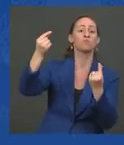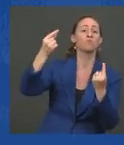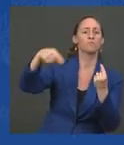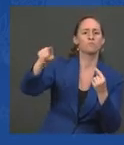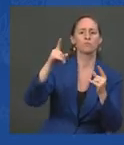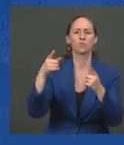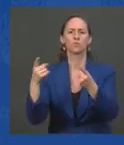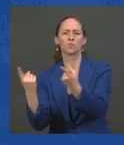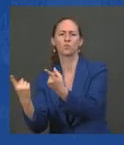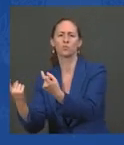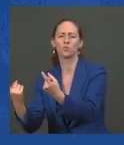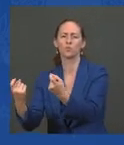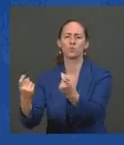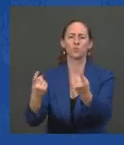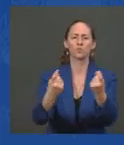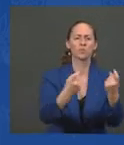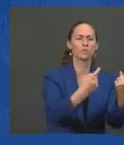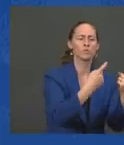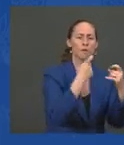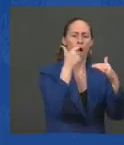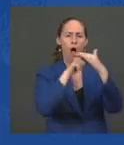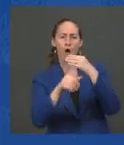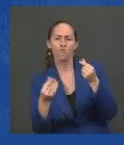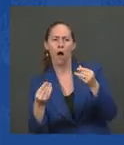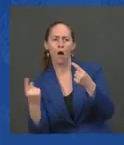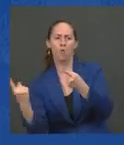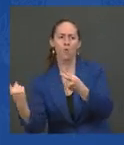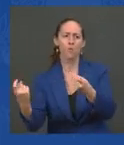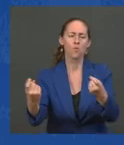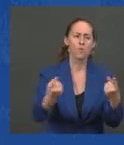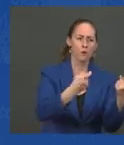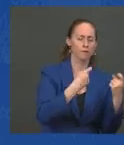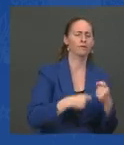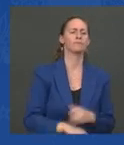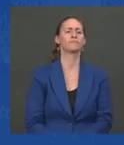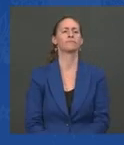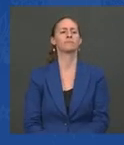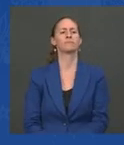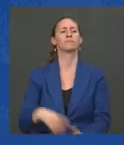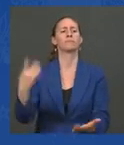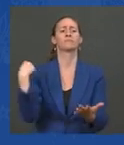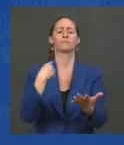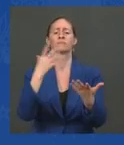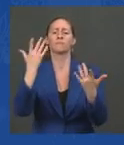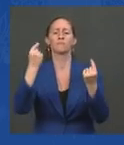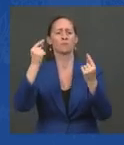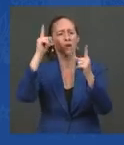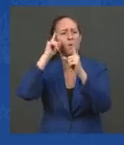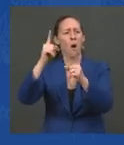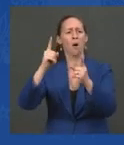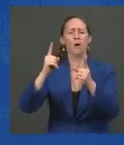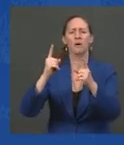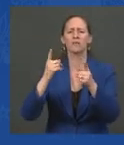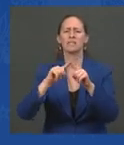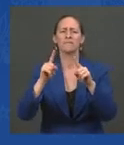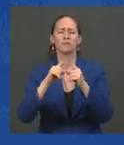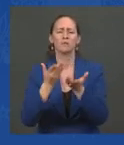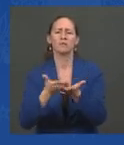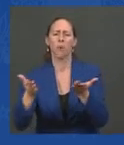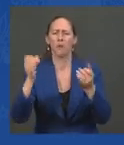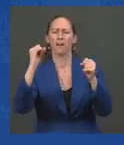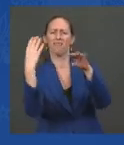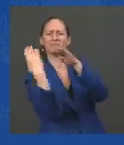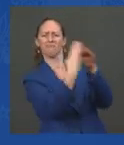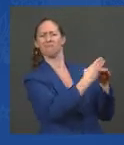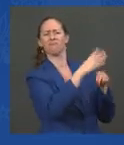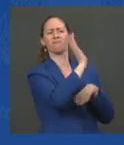disrupting networks that inspire violence and domestic terrorists by providing resources to communities to build resilience. We cannot and must